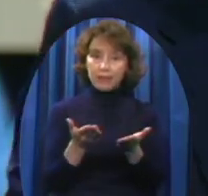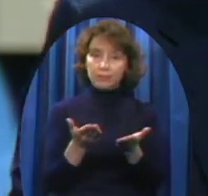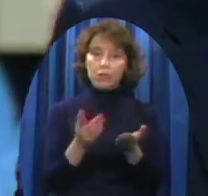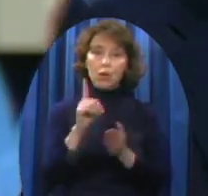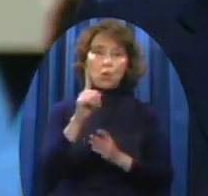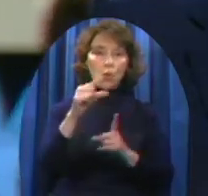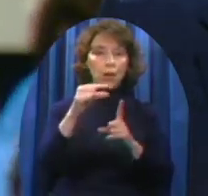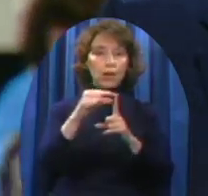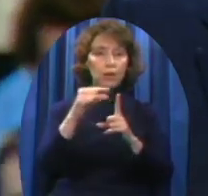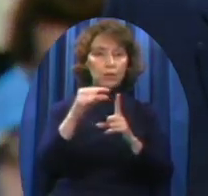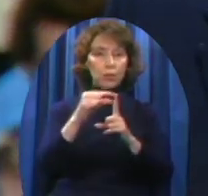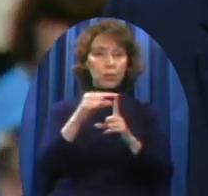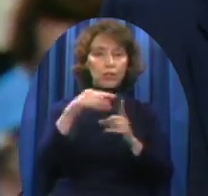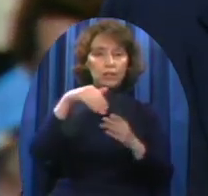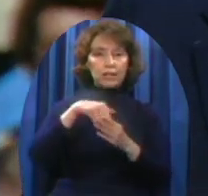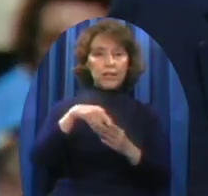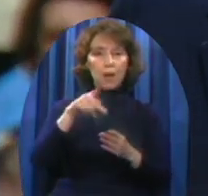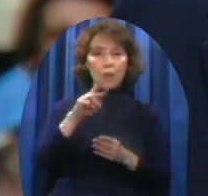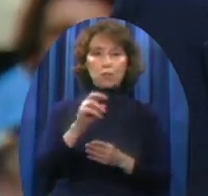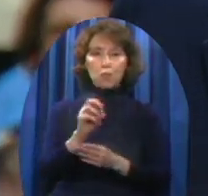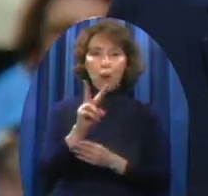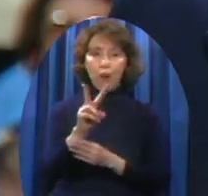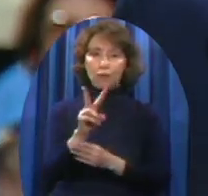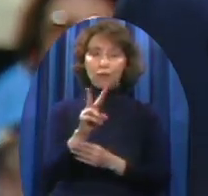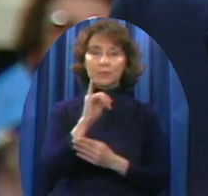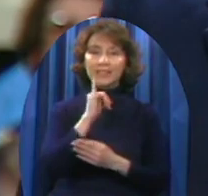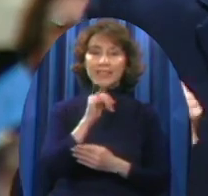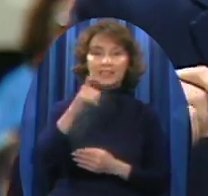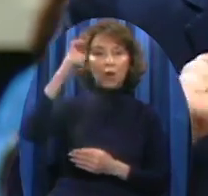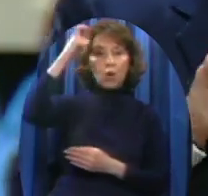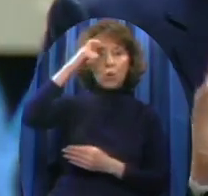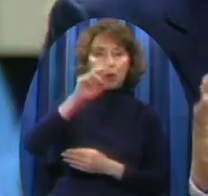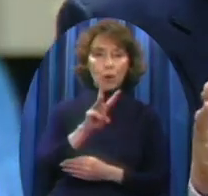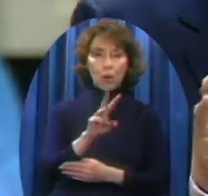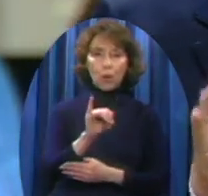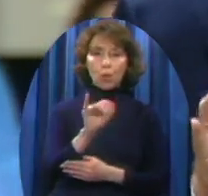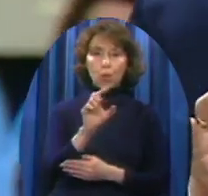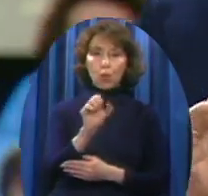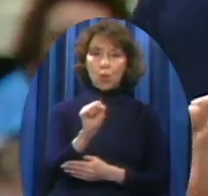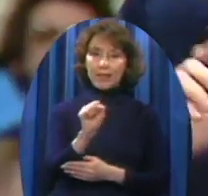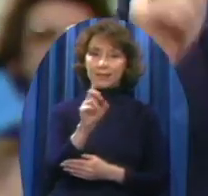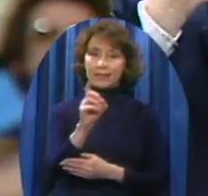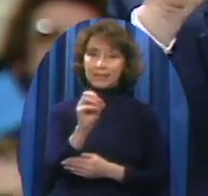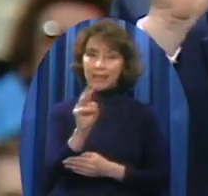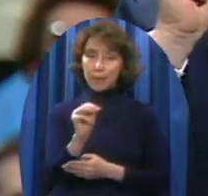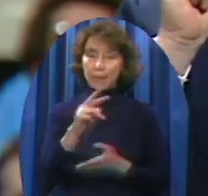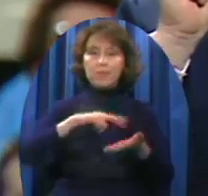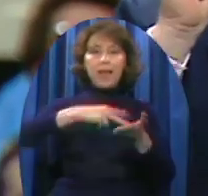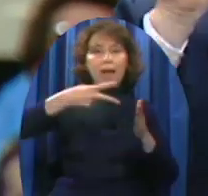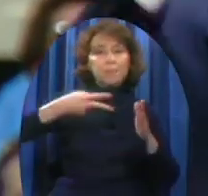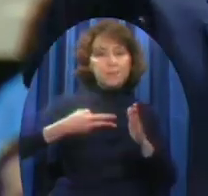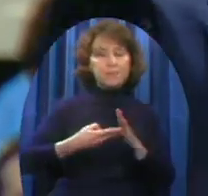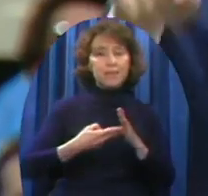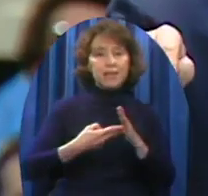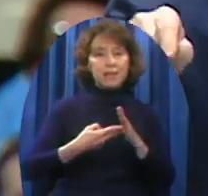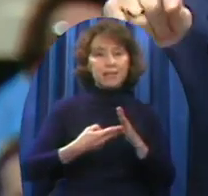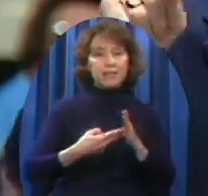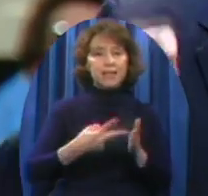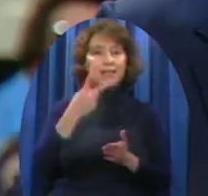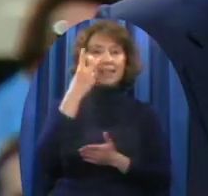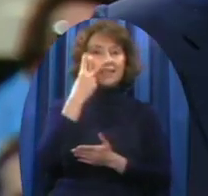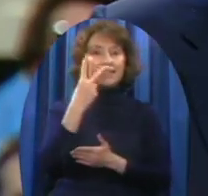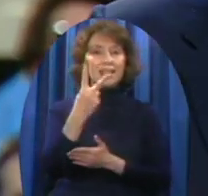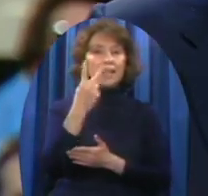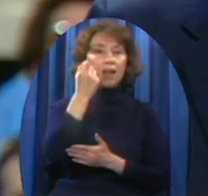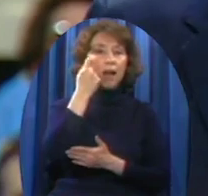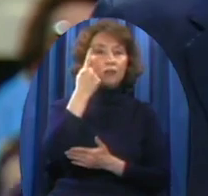in the entire book of Proverbs, is wisdom. Wisdom, which in the Proverbs means seeing things from God's